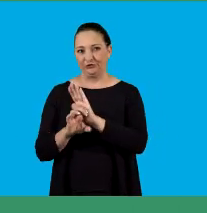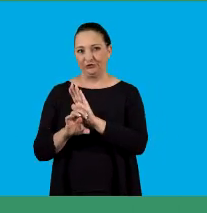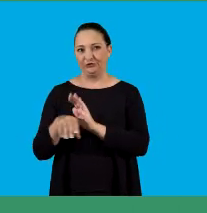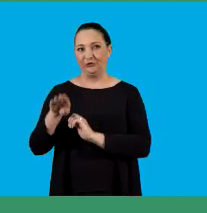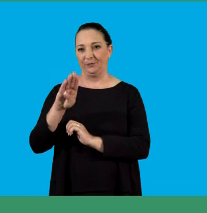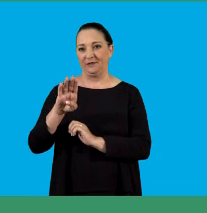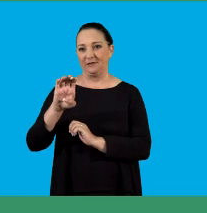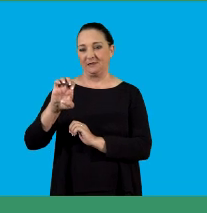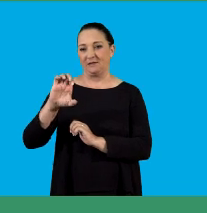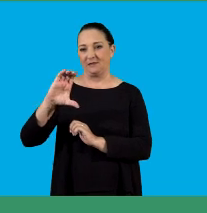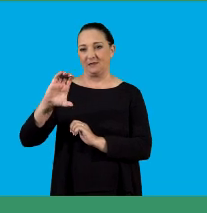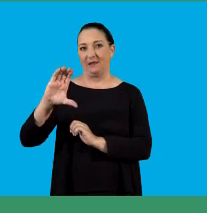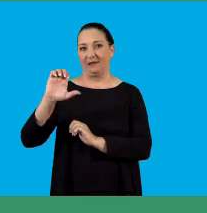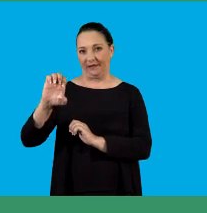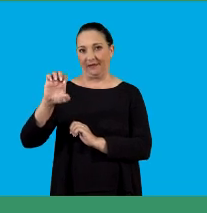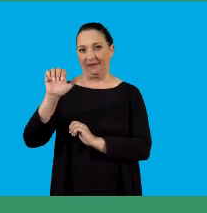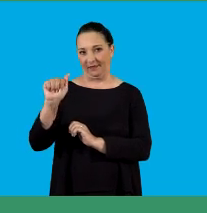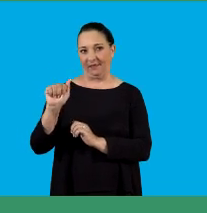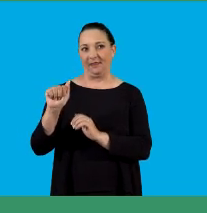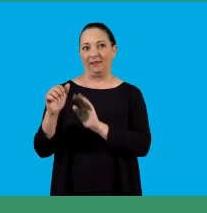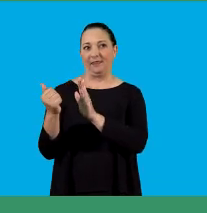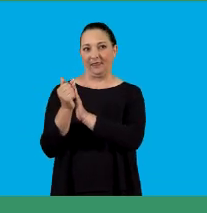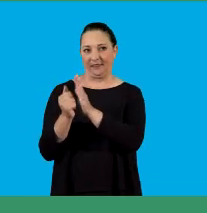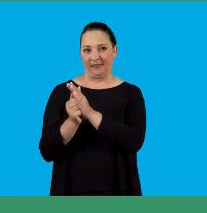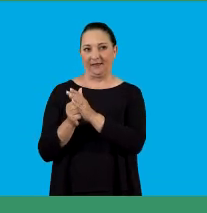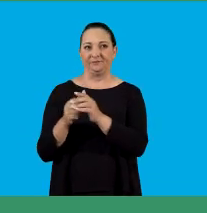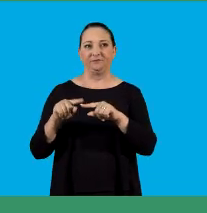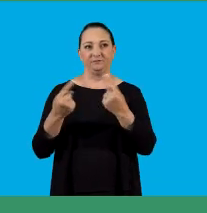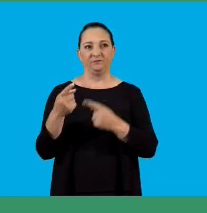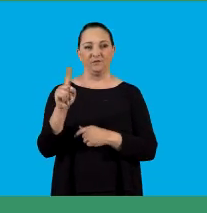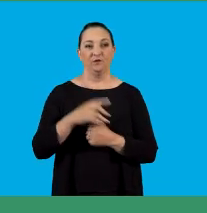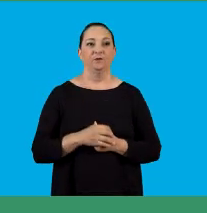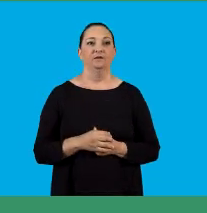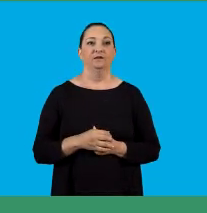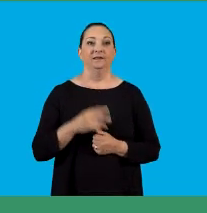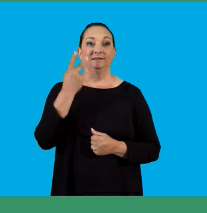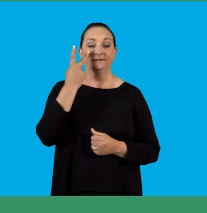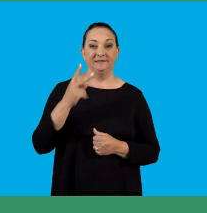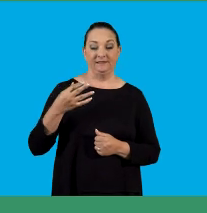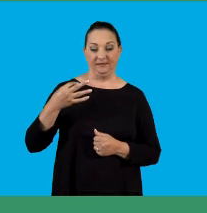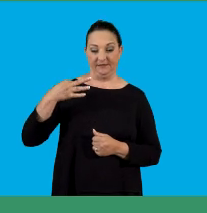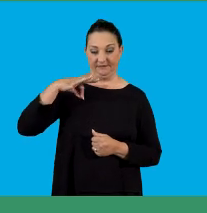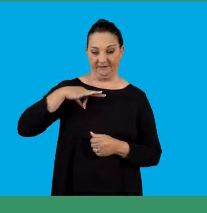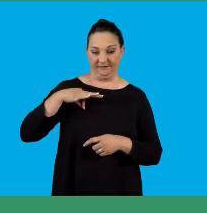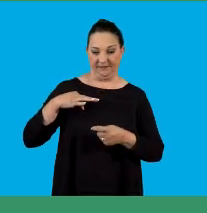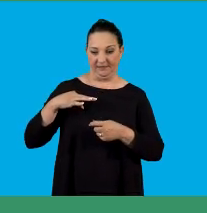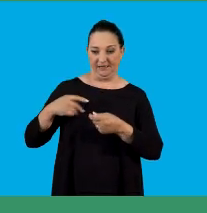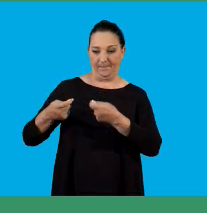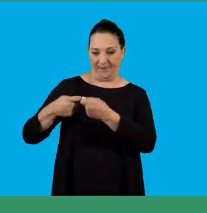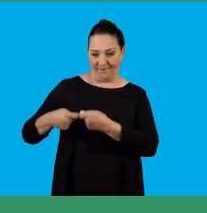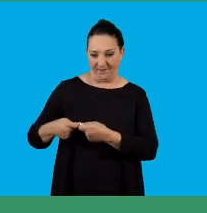the BCEA. You should be able to discuss the impact of fringe benefits on the